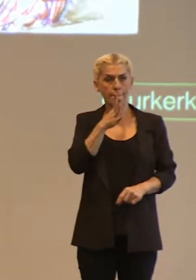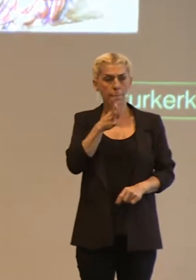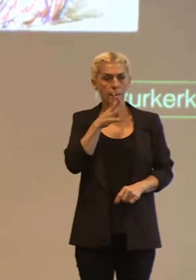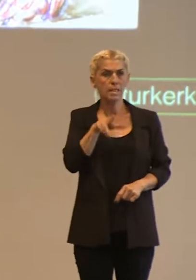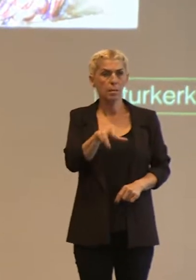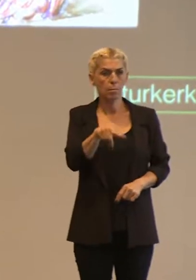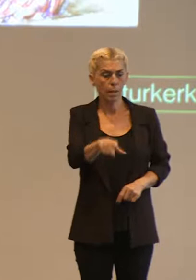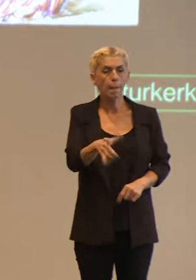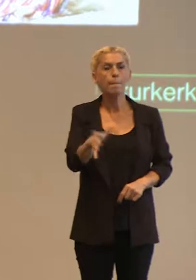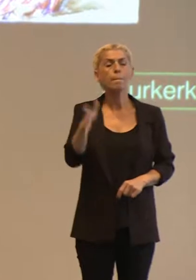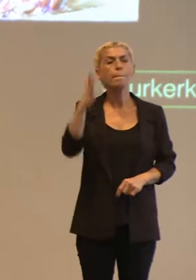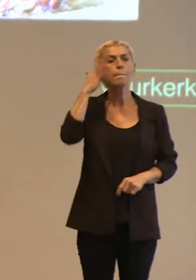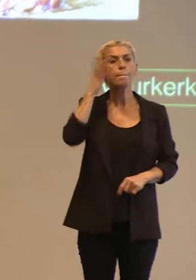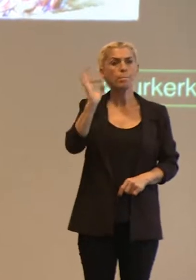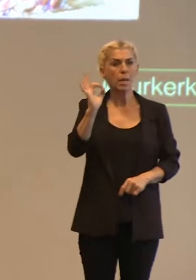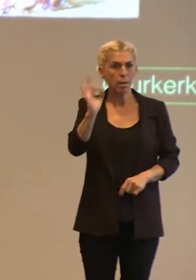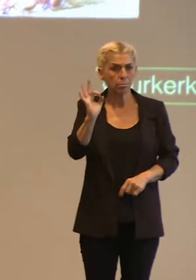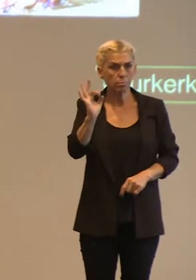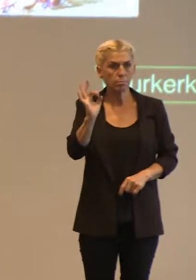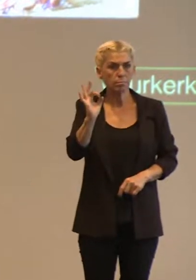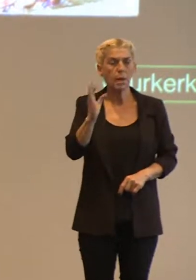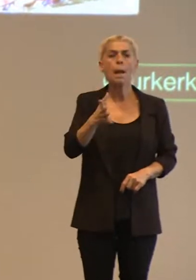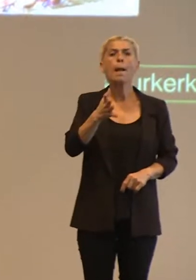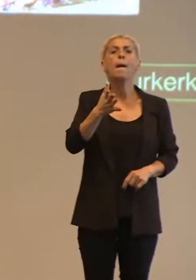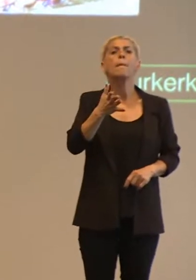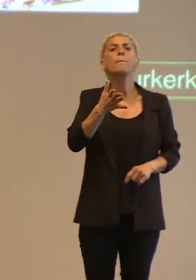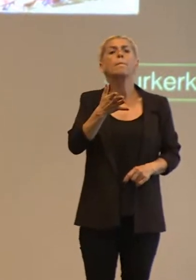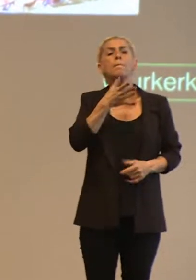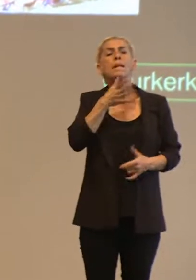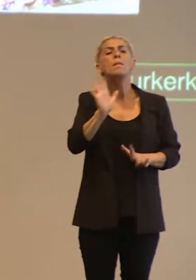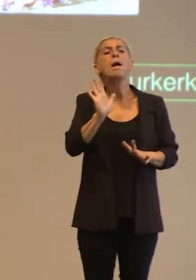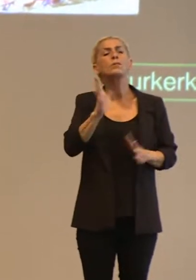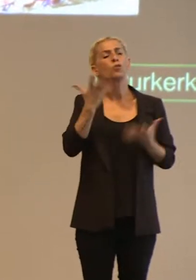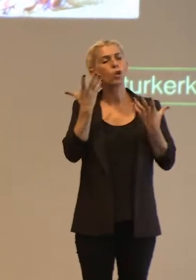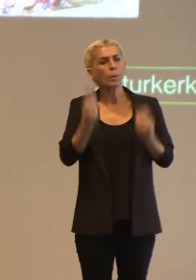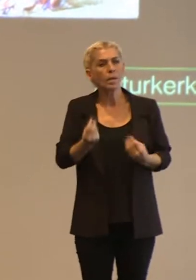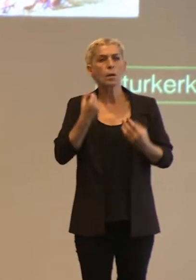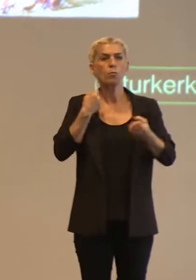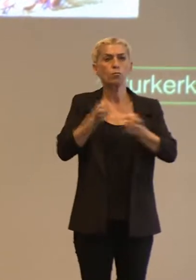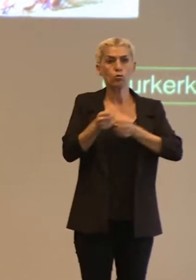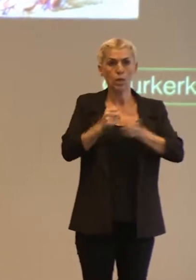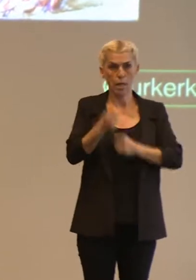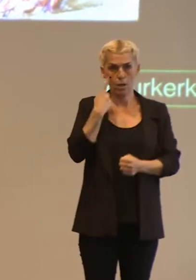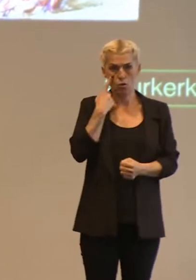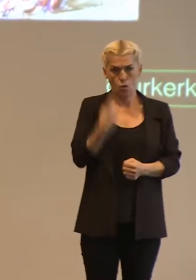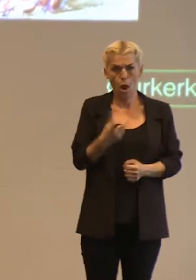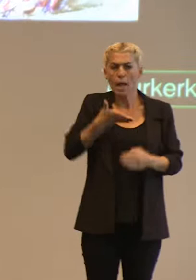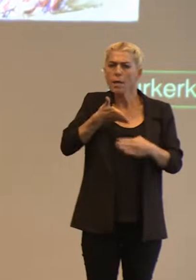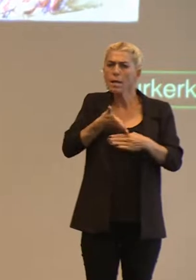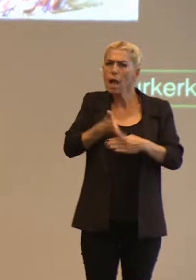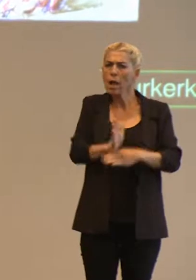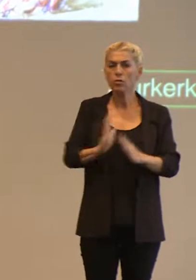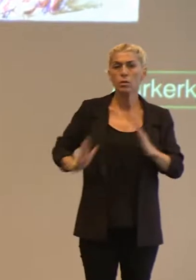and once again there is a real mathematical methodology behind it